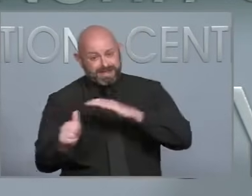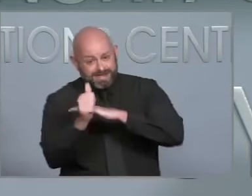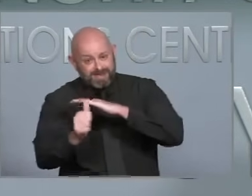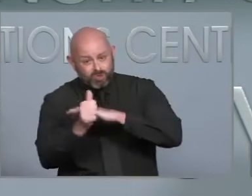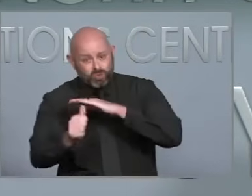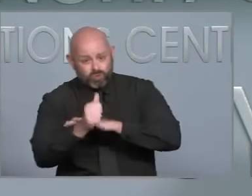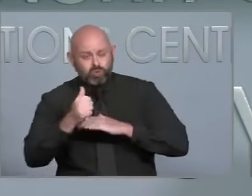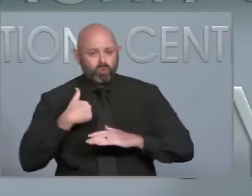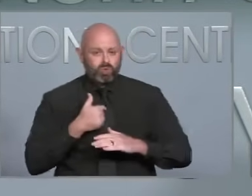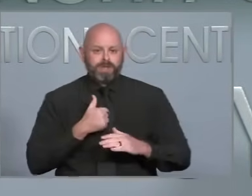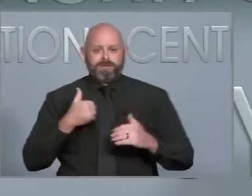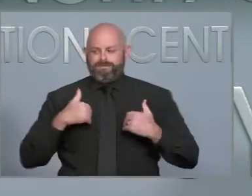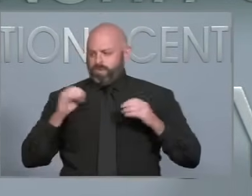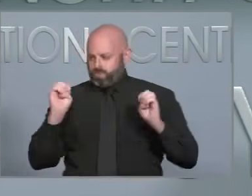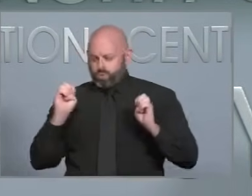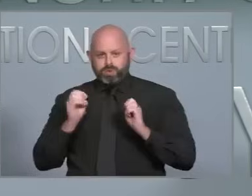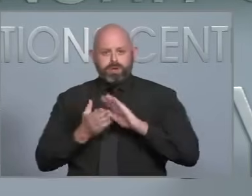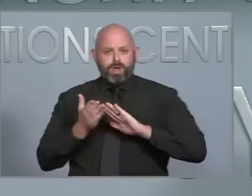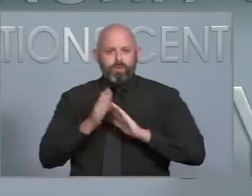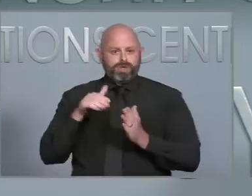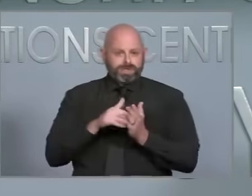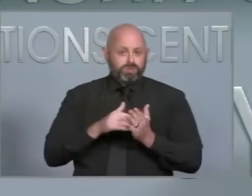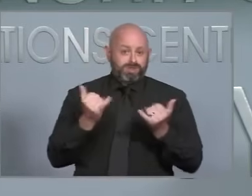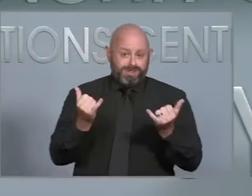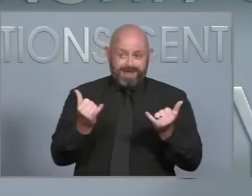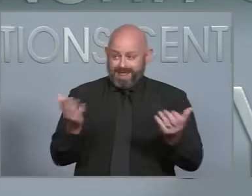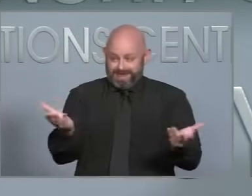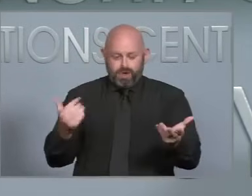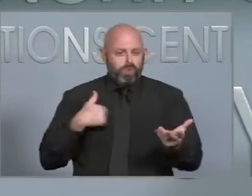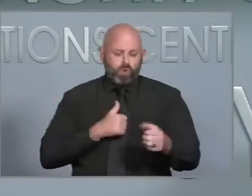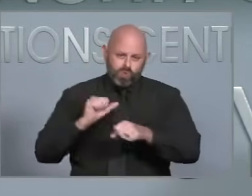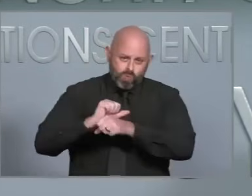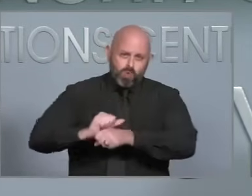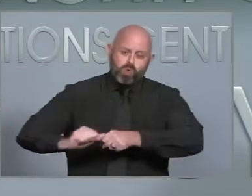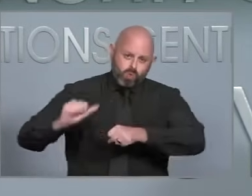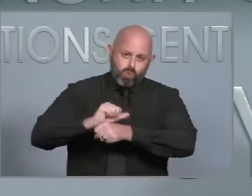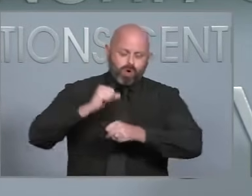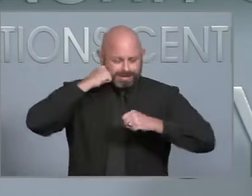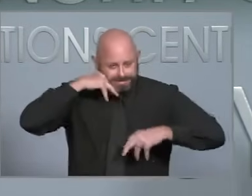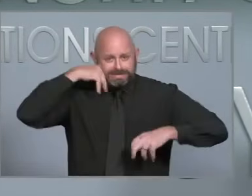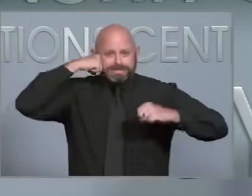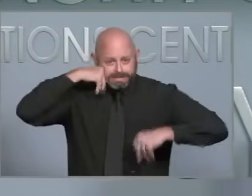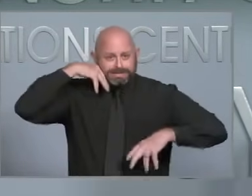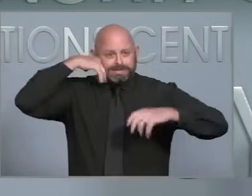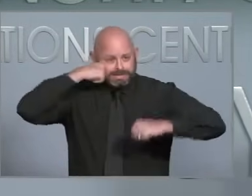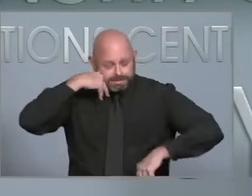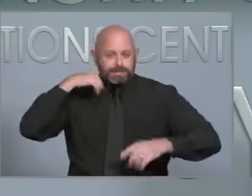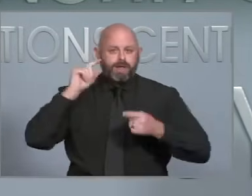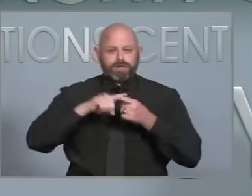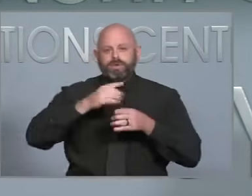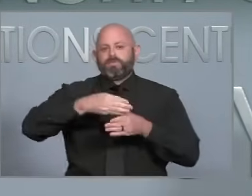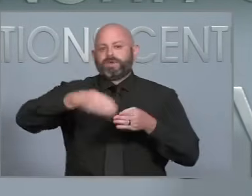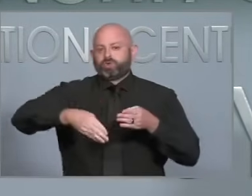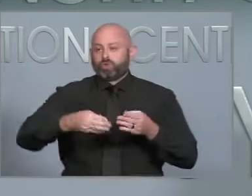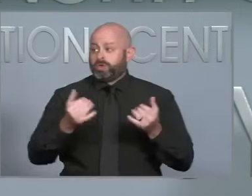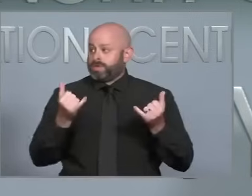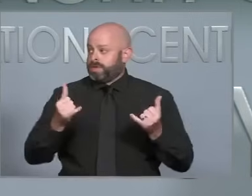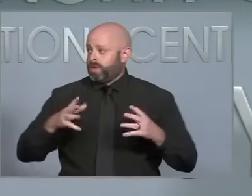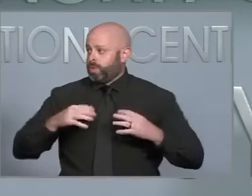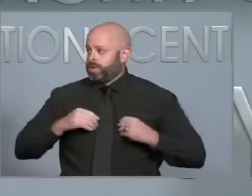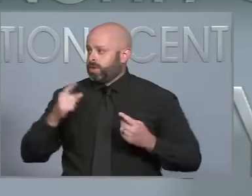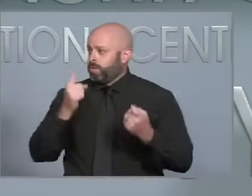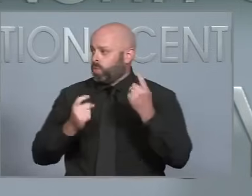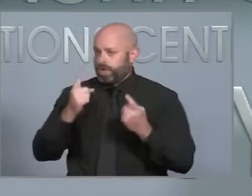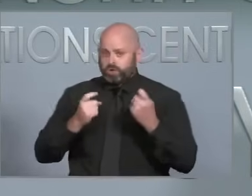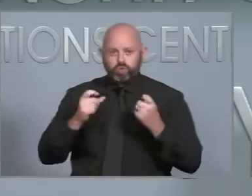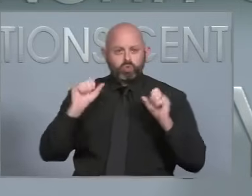emergency operations center will be working until we get through this thing. We'll take questions now. If you guys can move